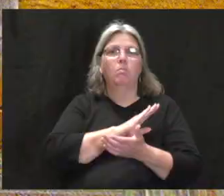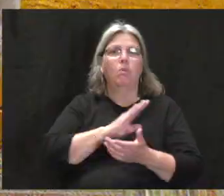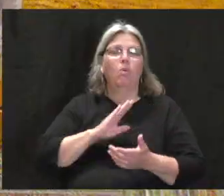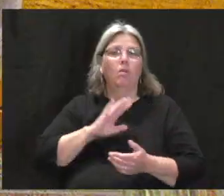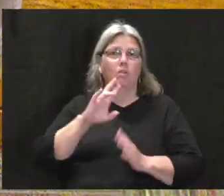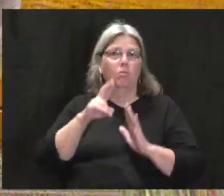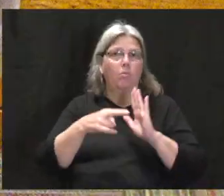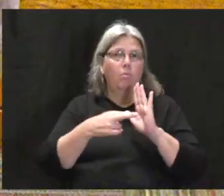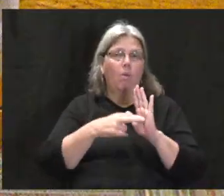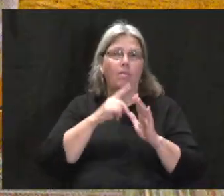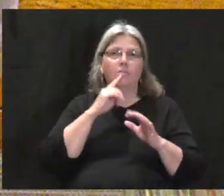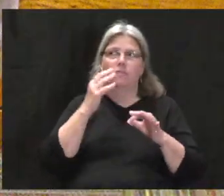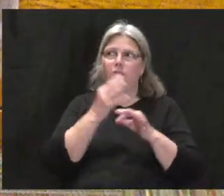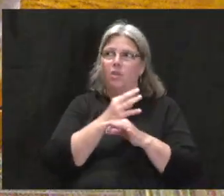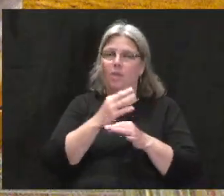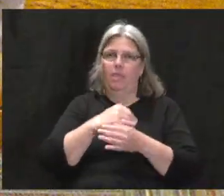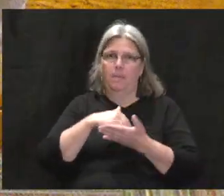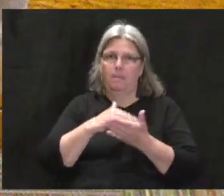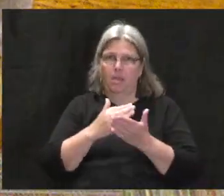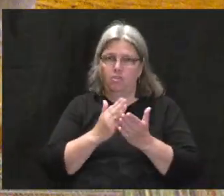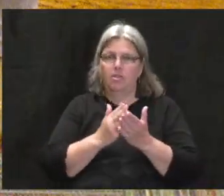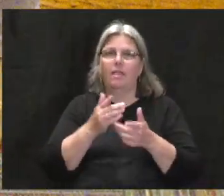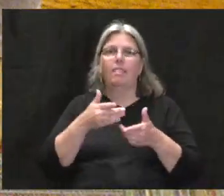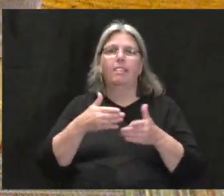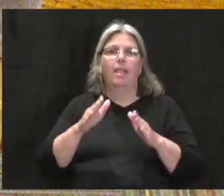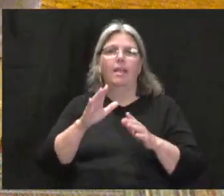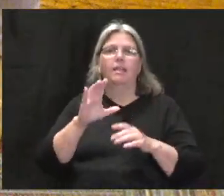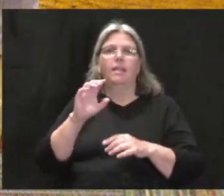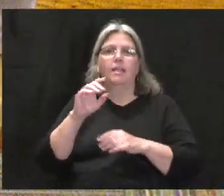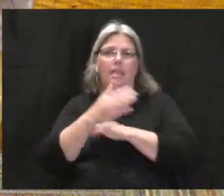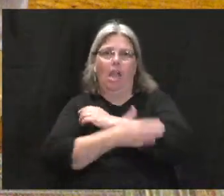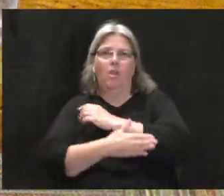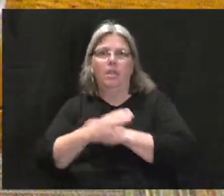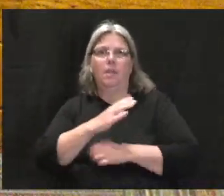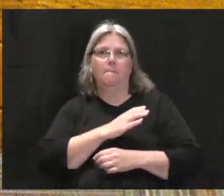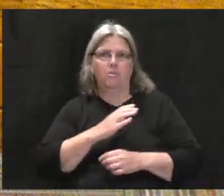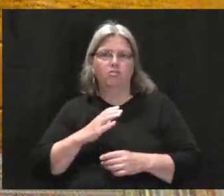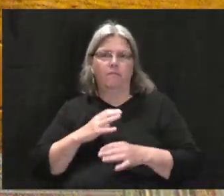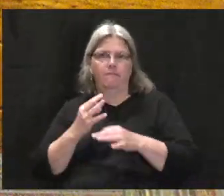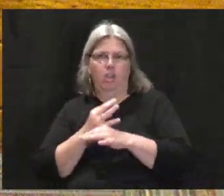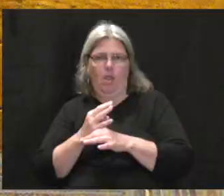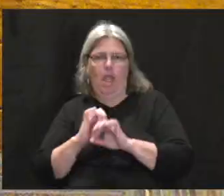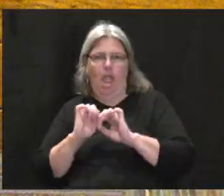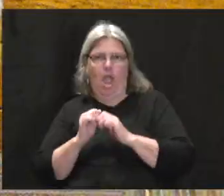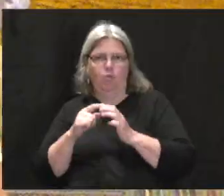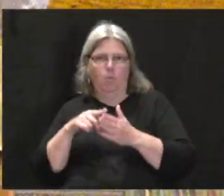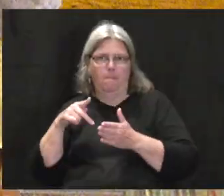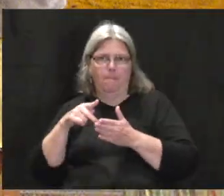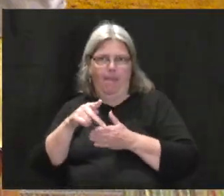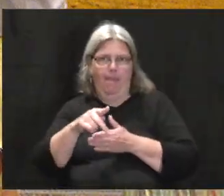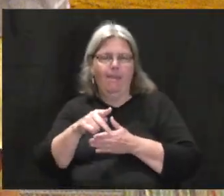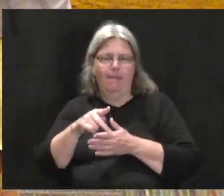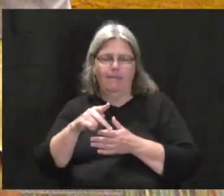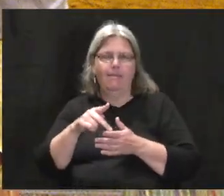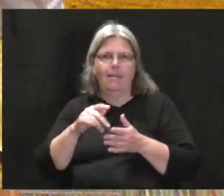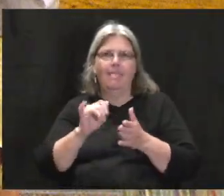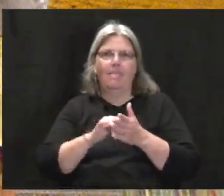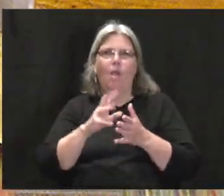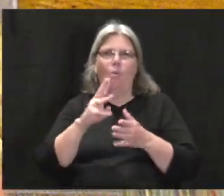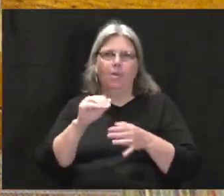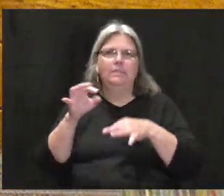people. For example, if you need 50 teachers in a building, no, I'm sorry, that's something different.